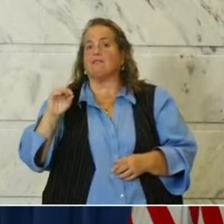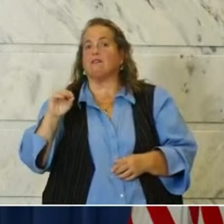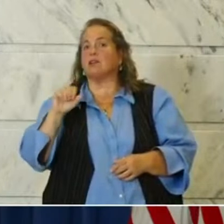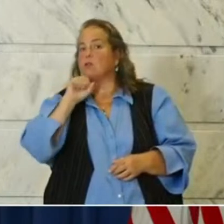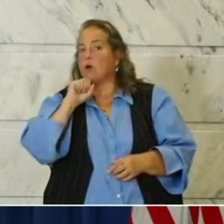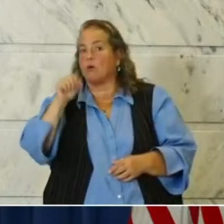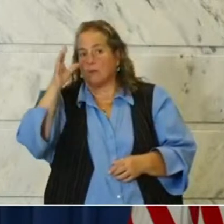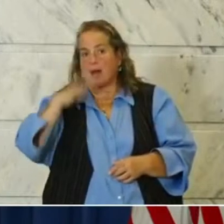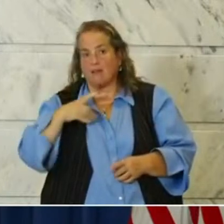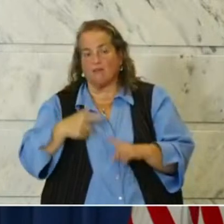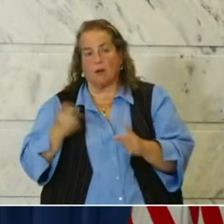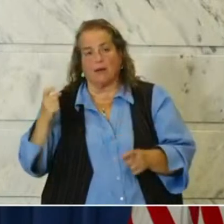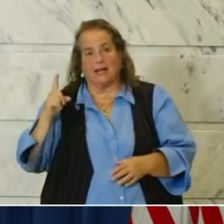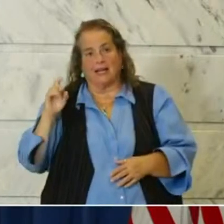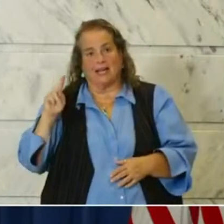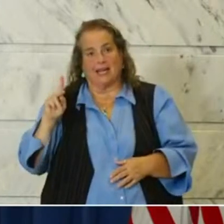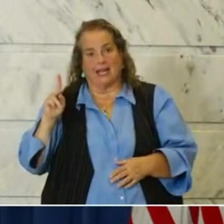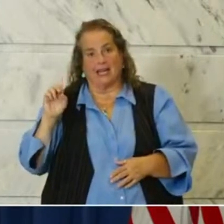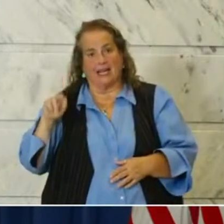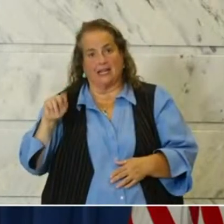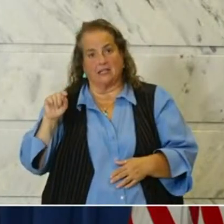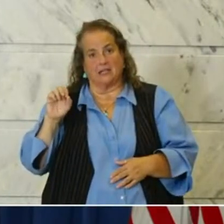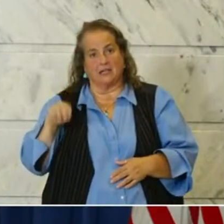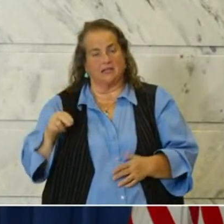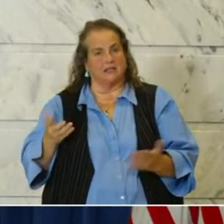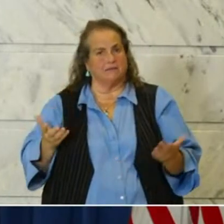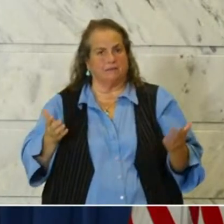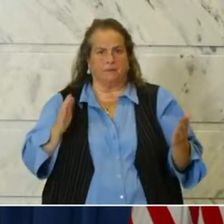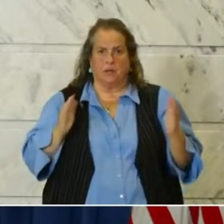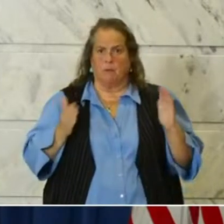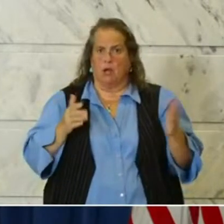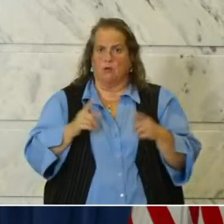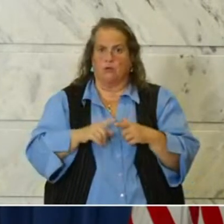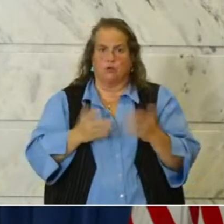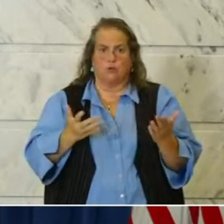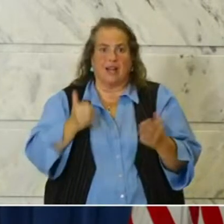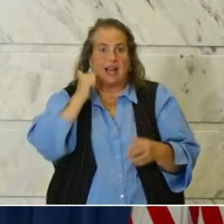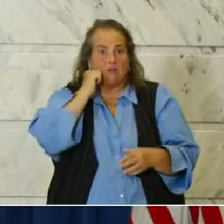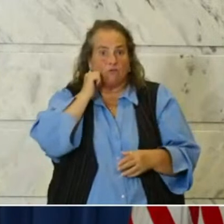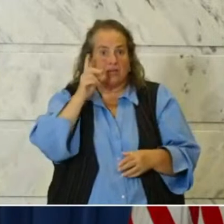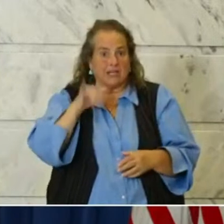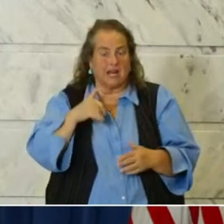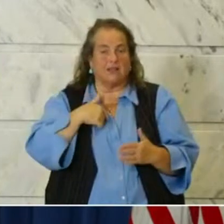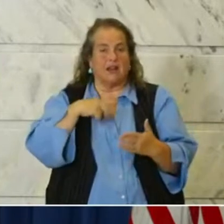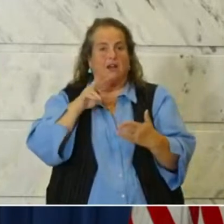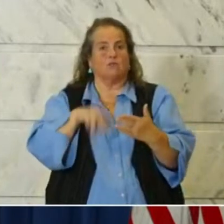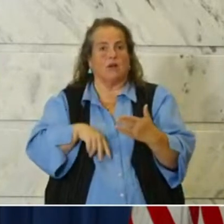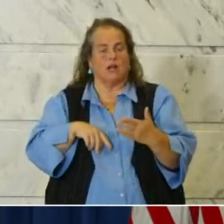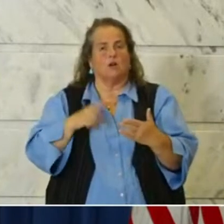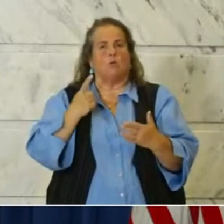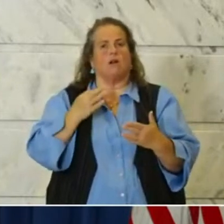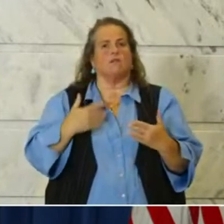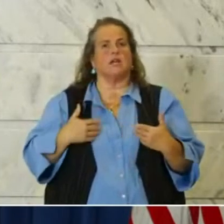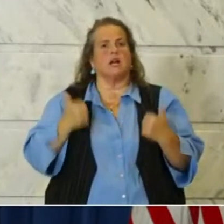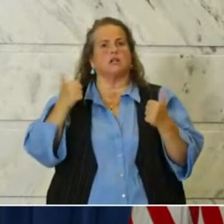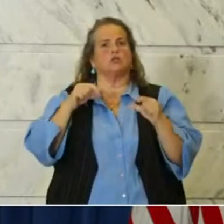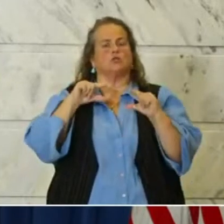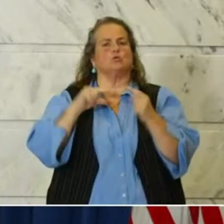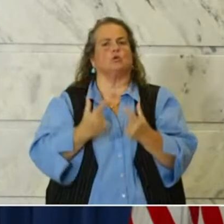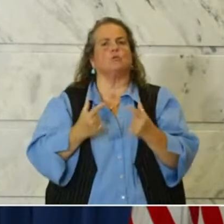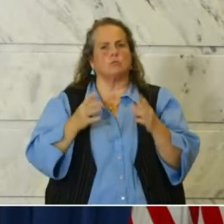from Kenton. And it's compared to just about every day that I have read these. This is one of the youngest